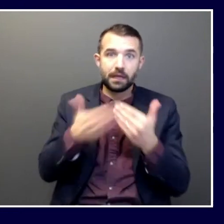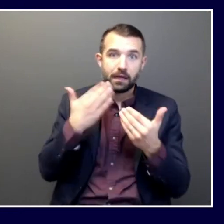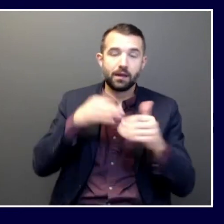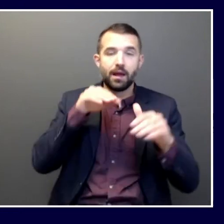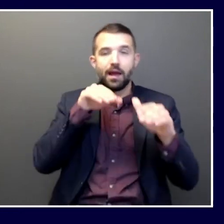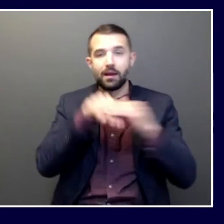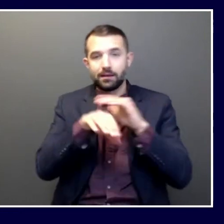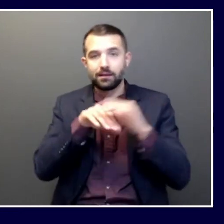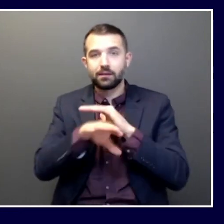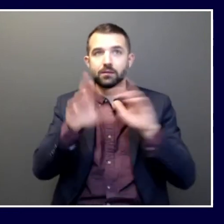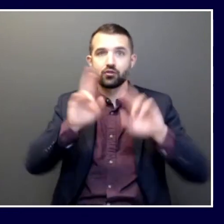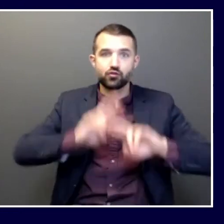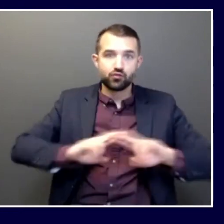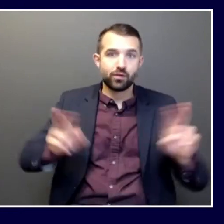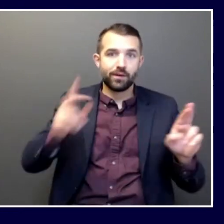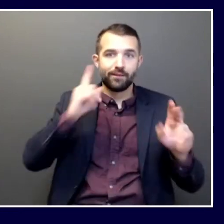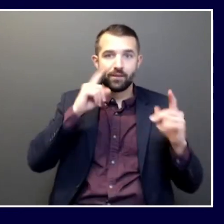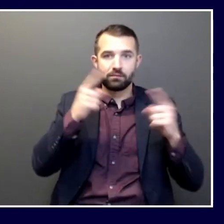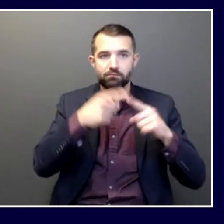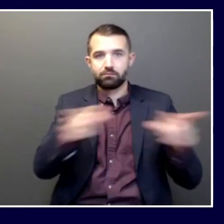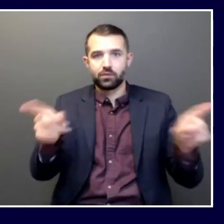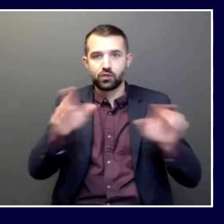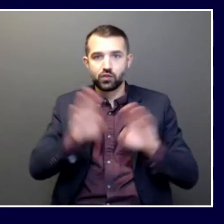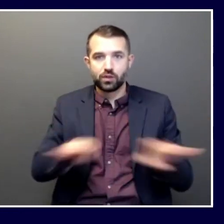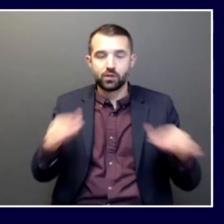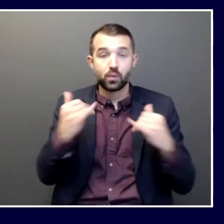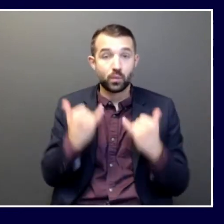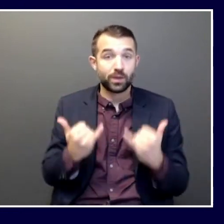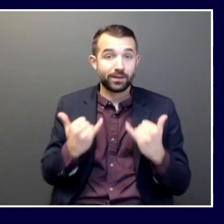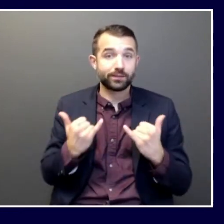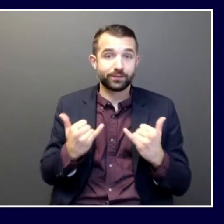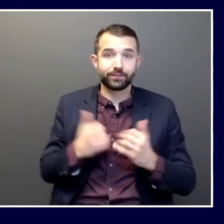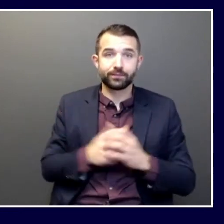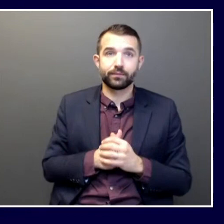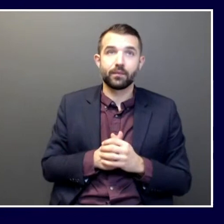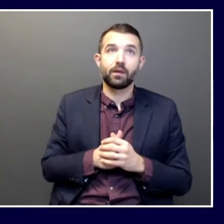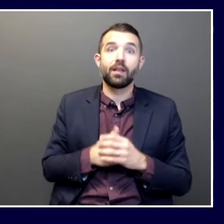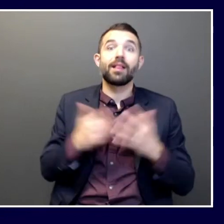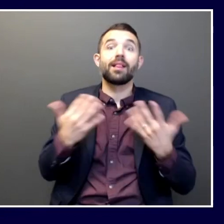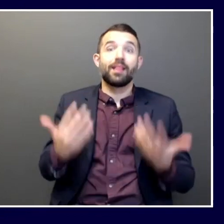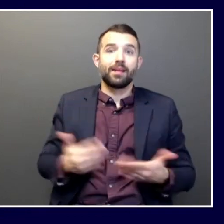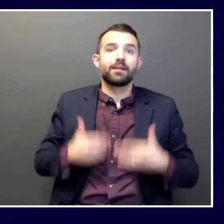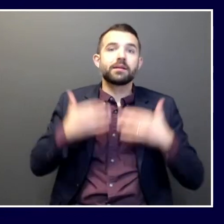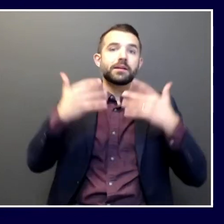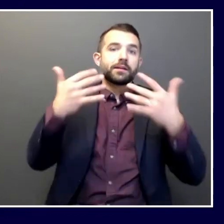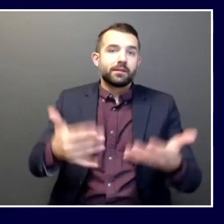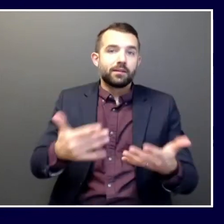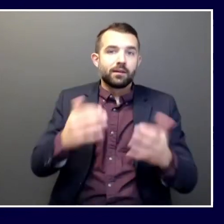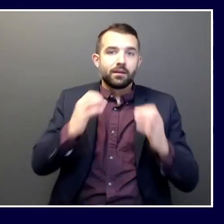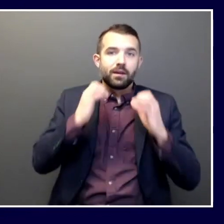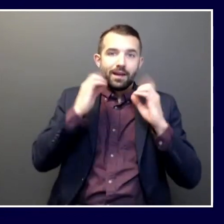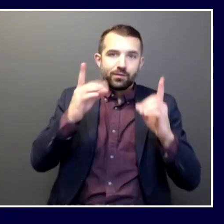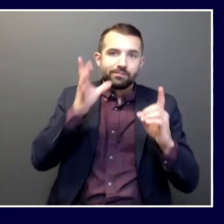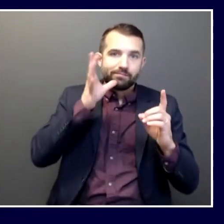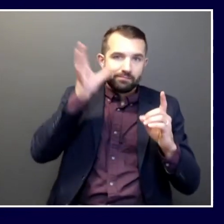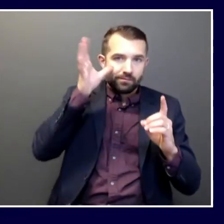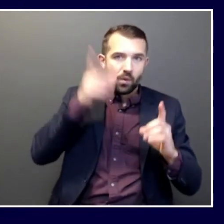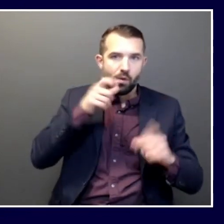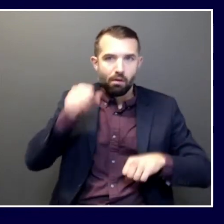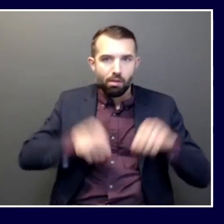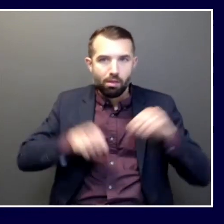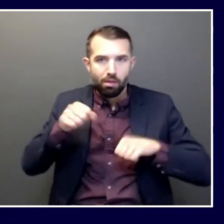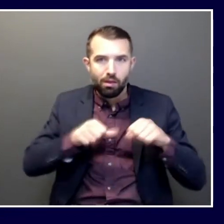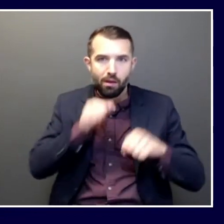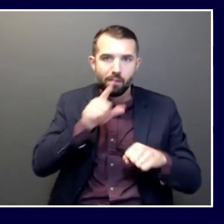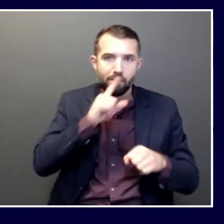to get their kids vaccinated. Part two is going to be the education effort for those parents who still need more information to get those